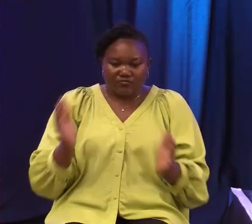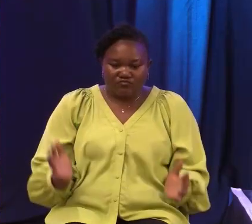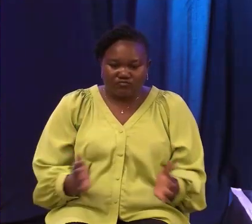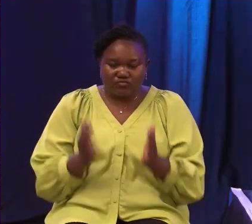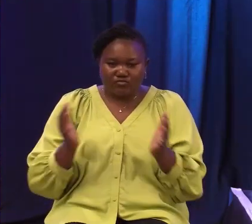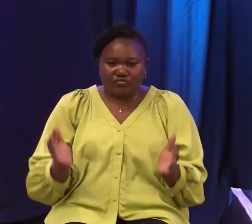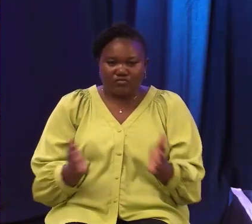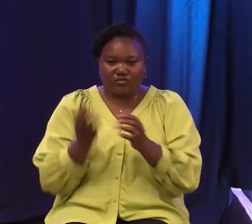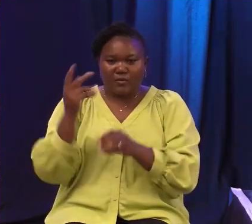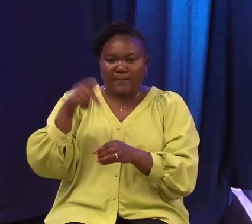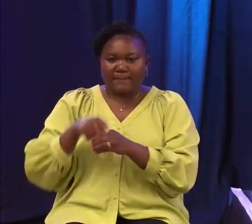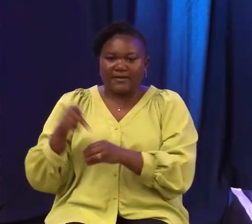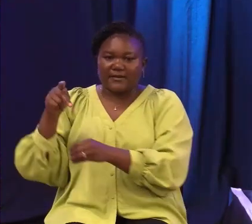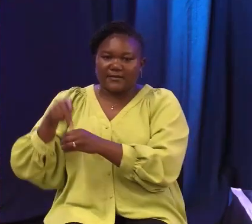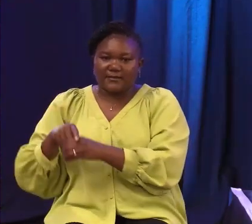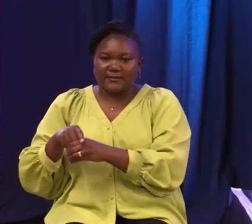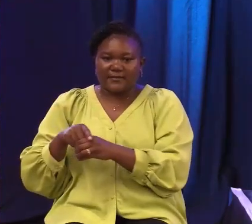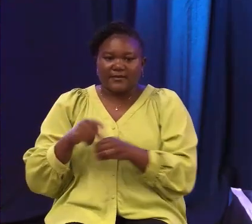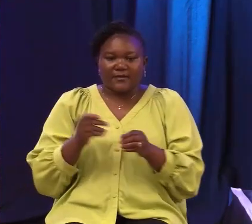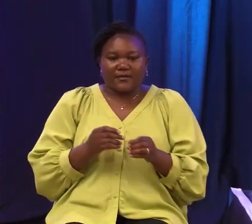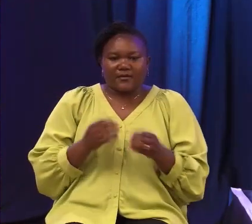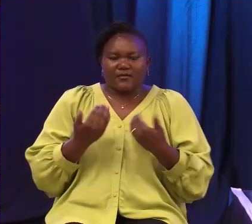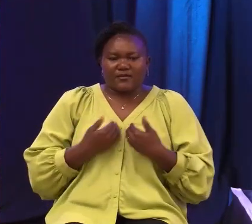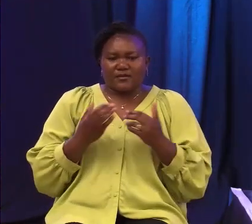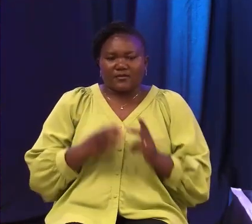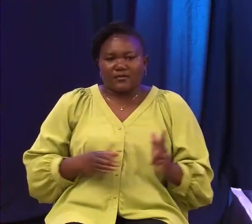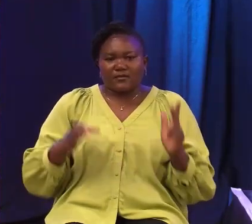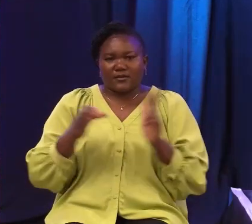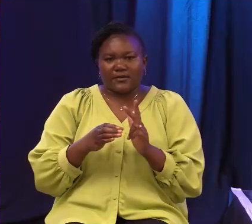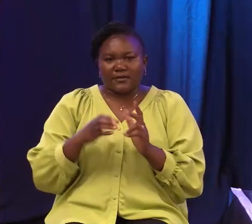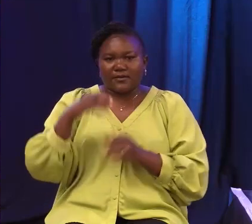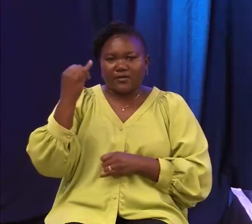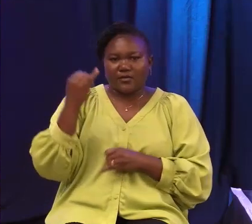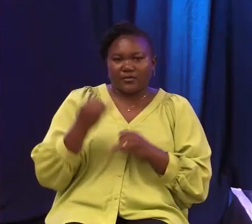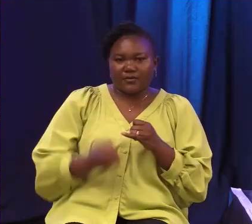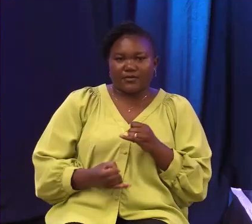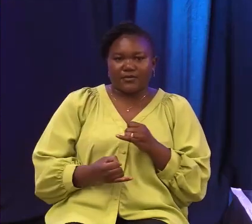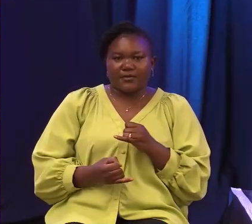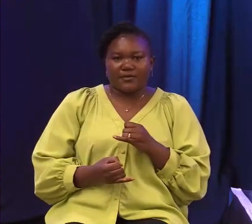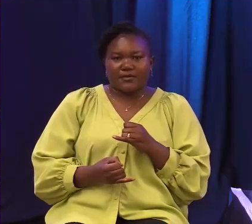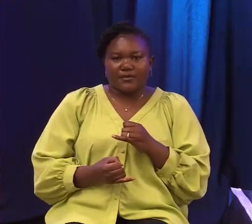active participation of the youth in the society. And finally,